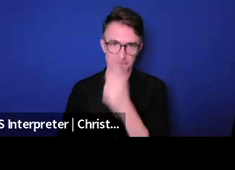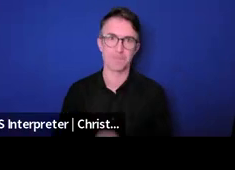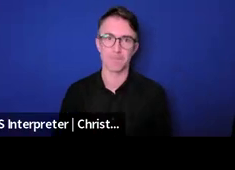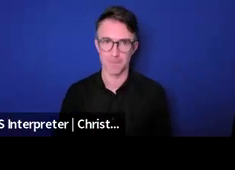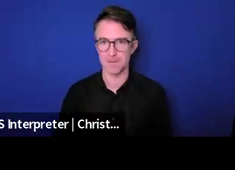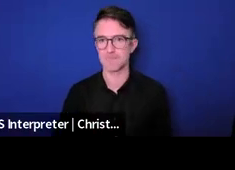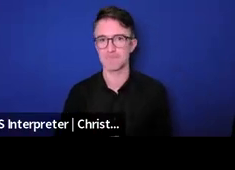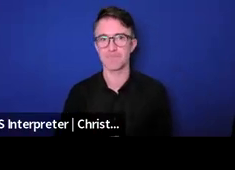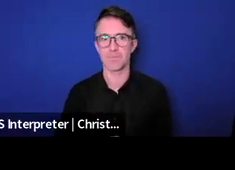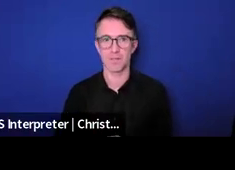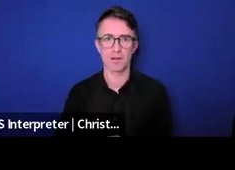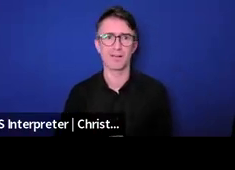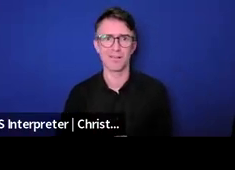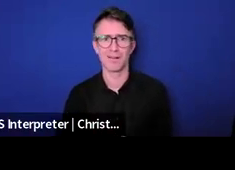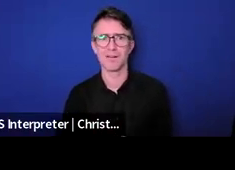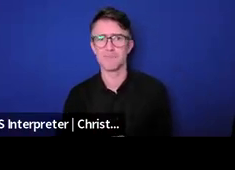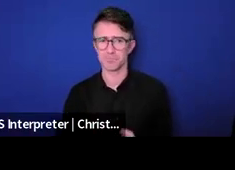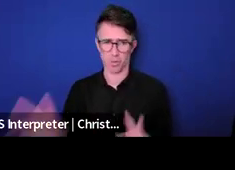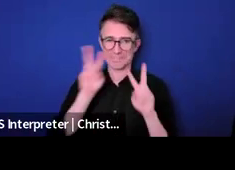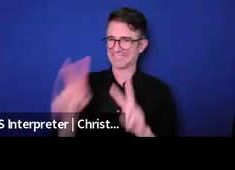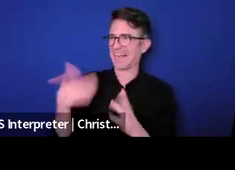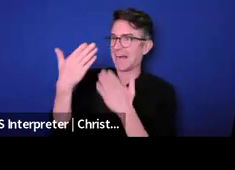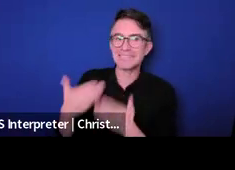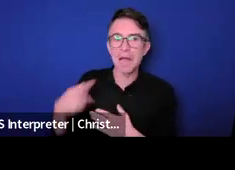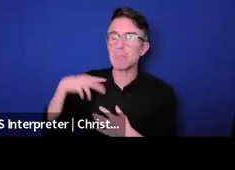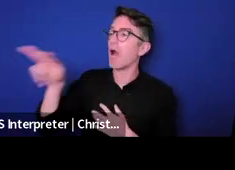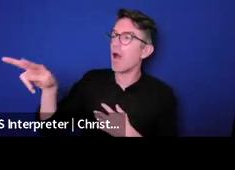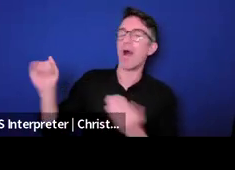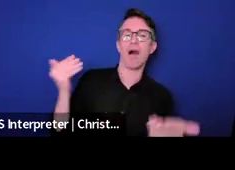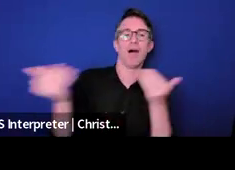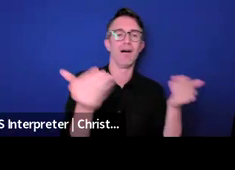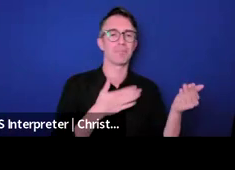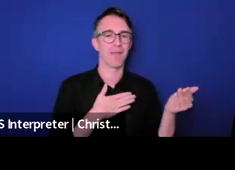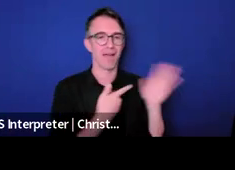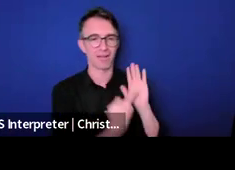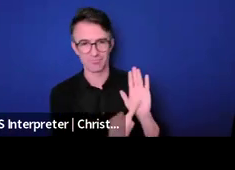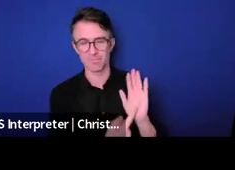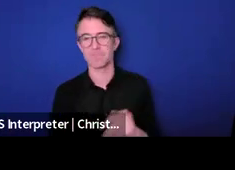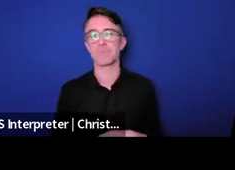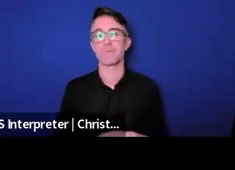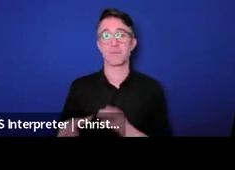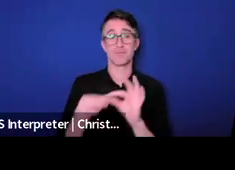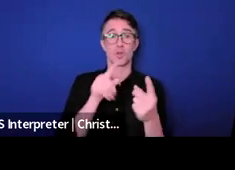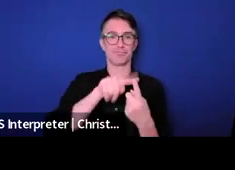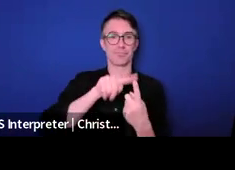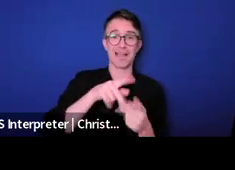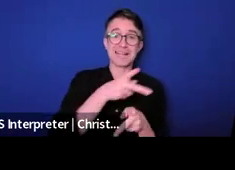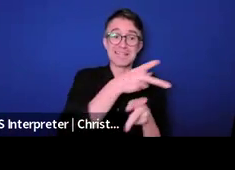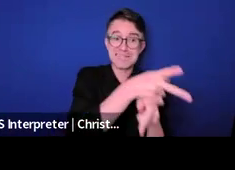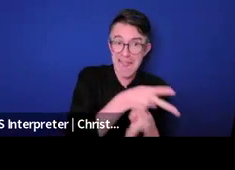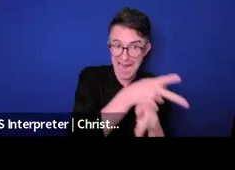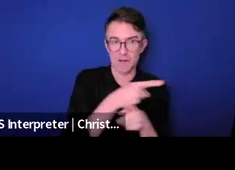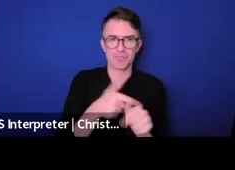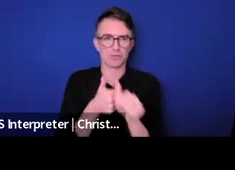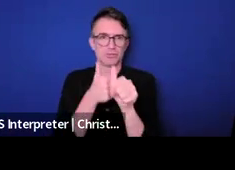next slides. I will just say that care and support are indispensable parts of social protection, with interlinkages, of course, to